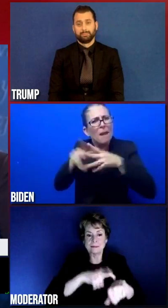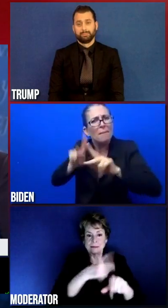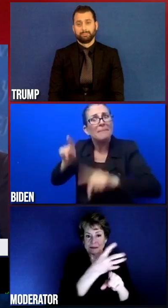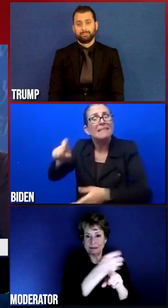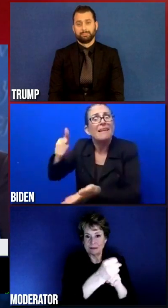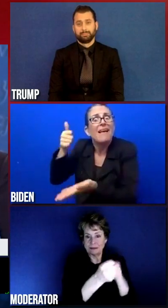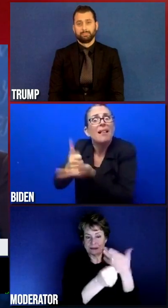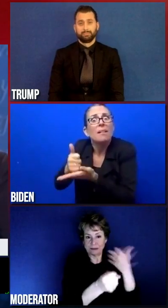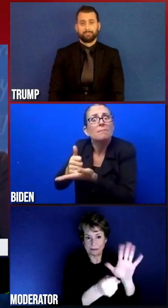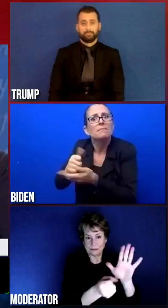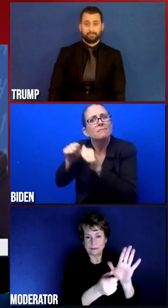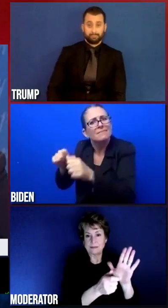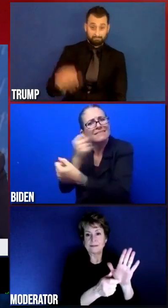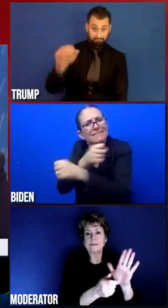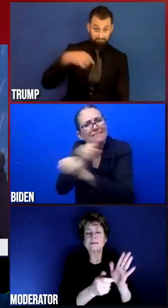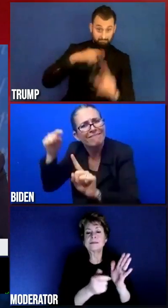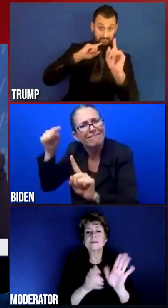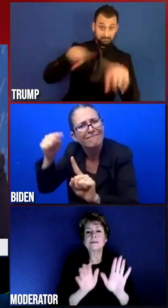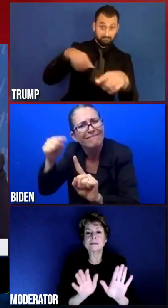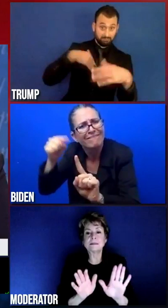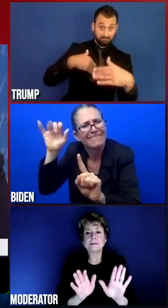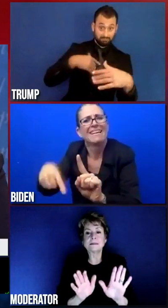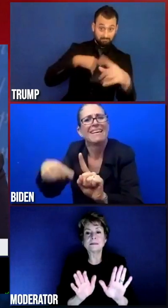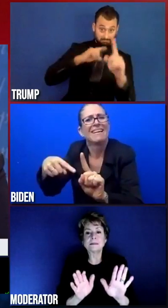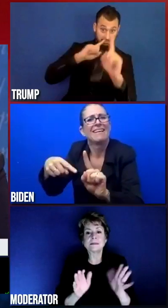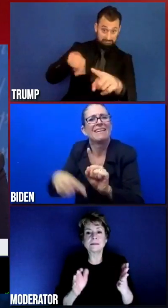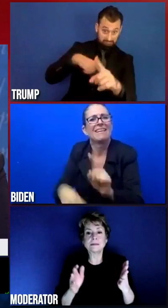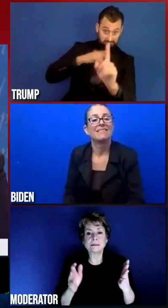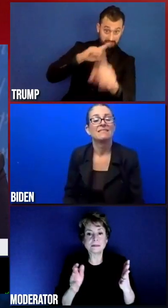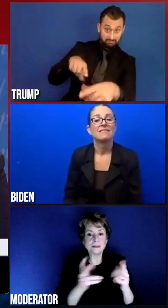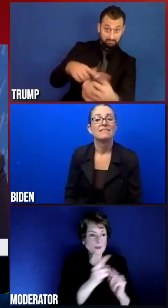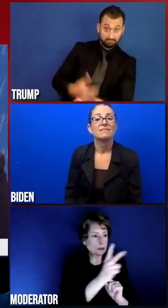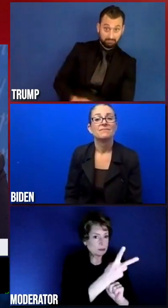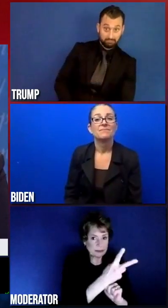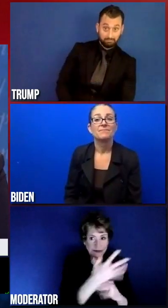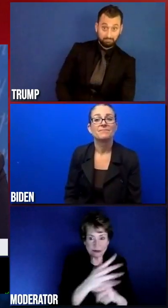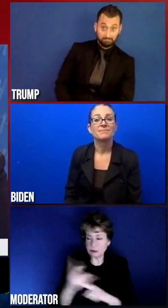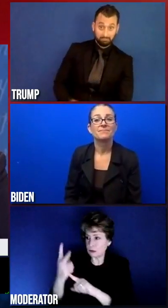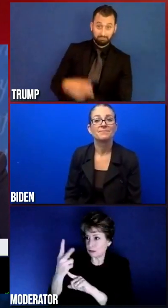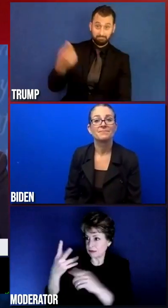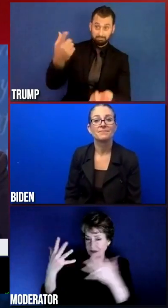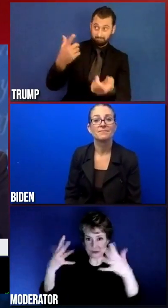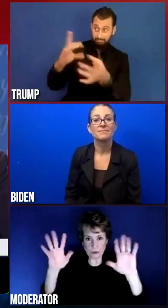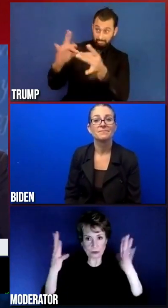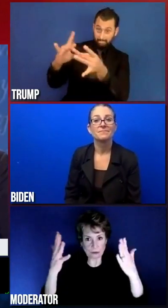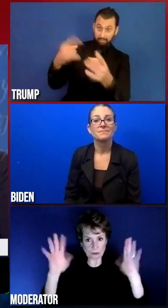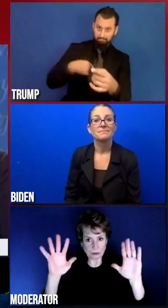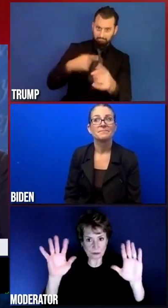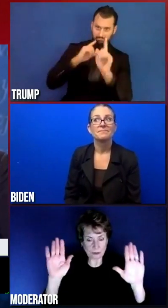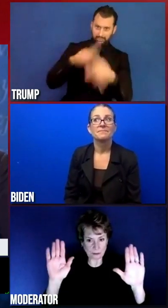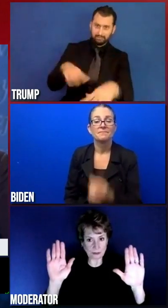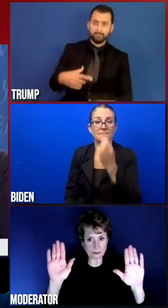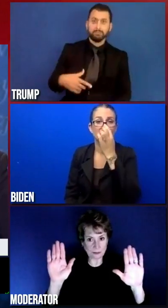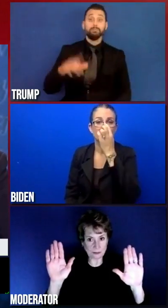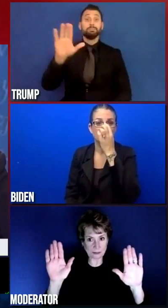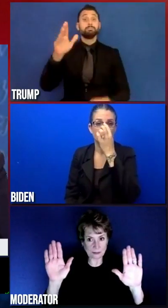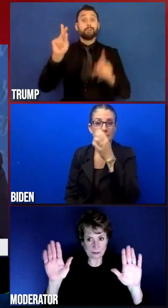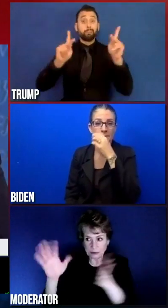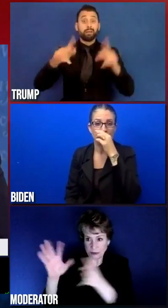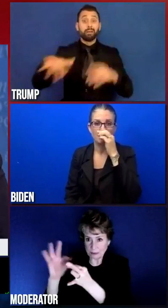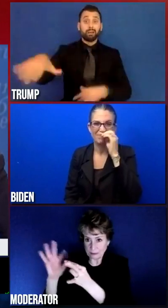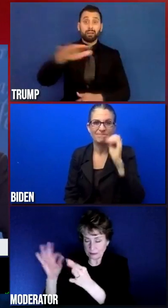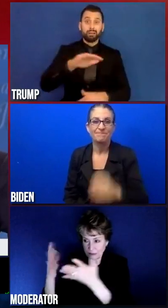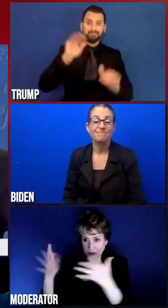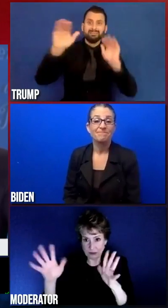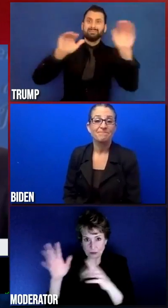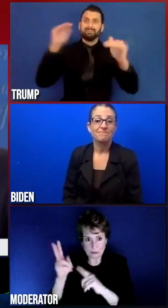Well, you both had 2 minutes, sir. Excuse me, he made a statement. So did you. People want their schools open. They don't want